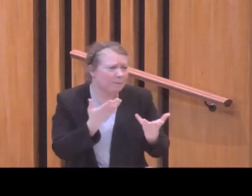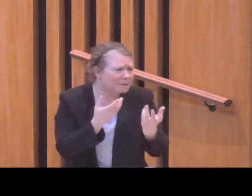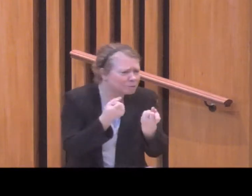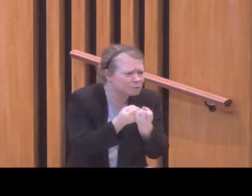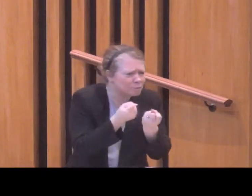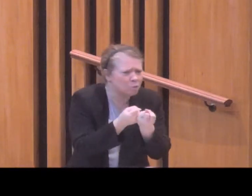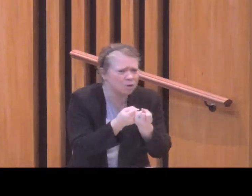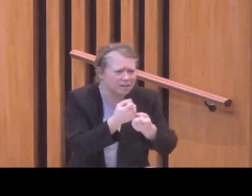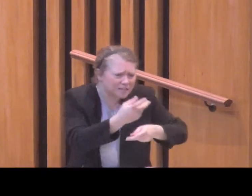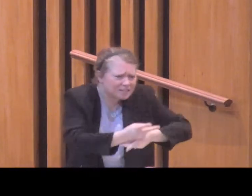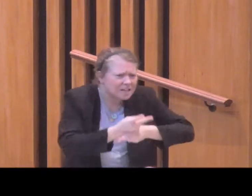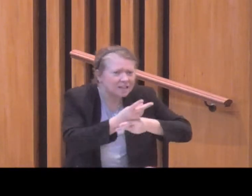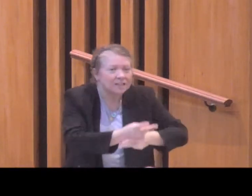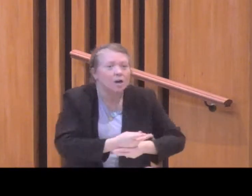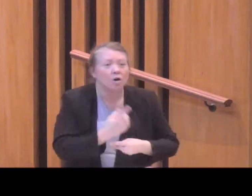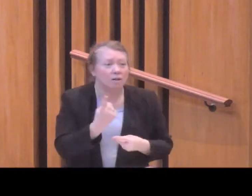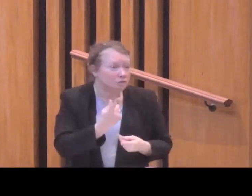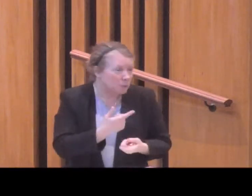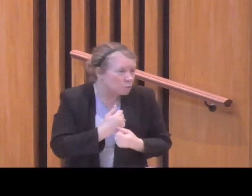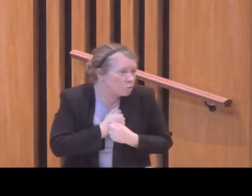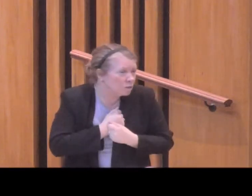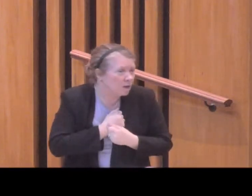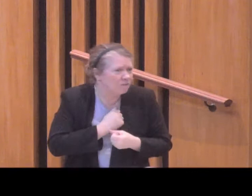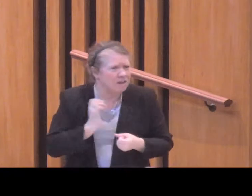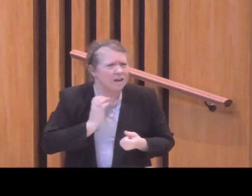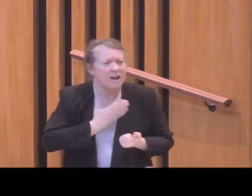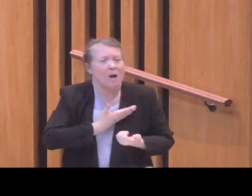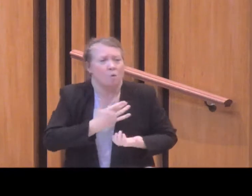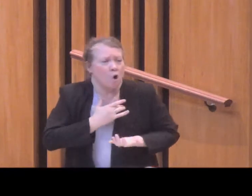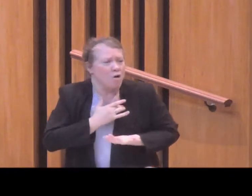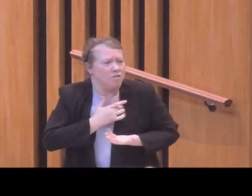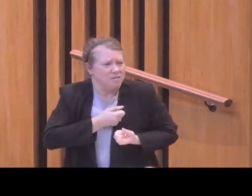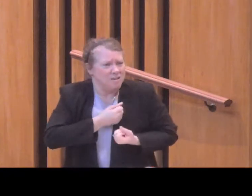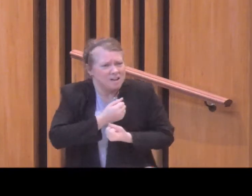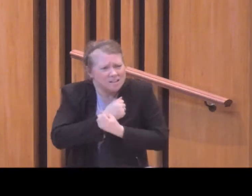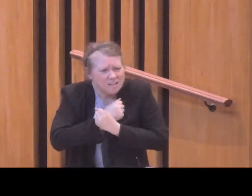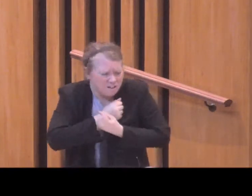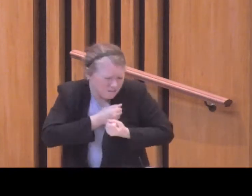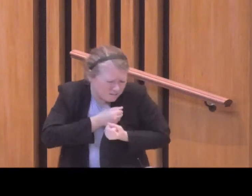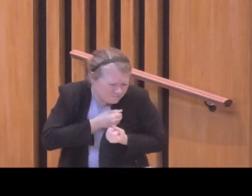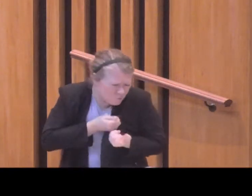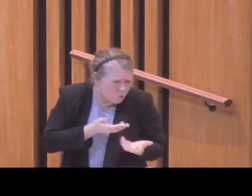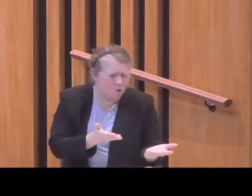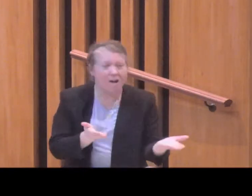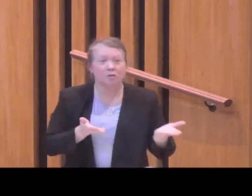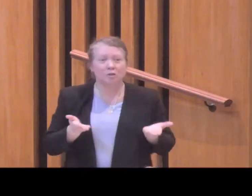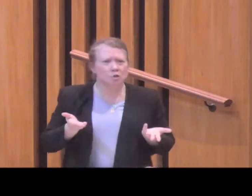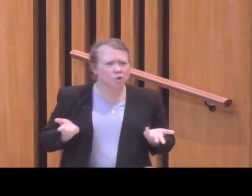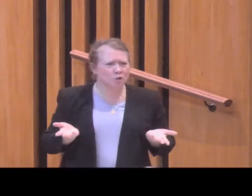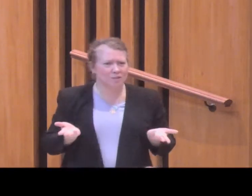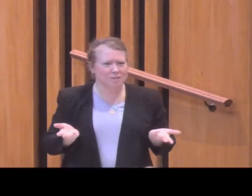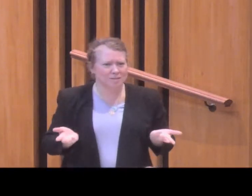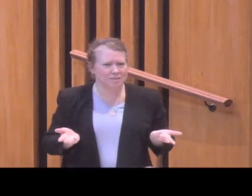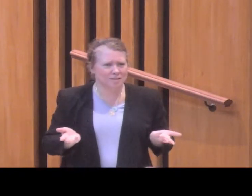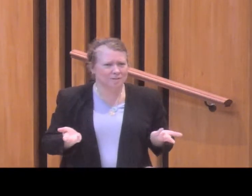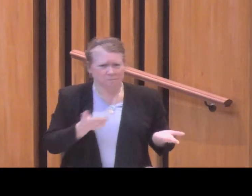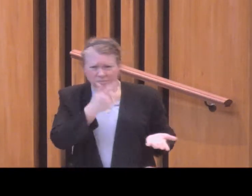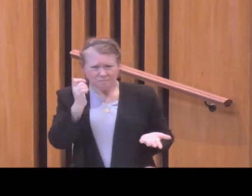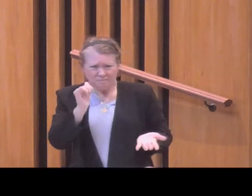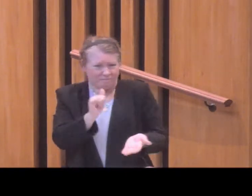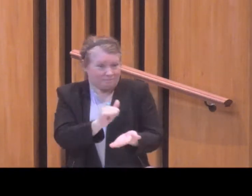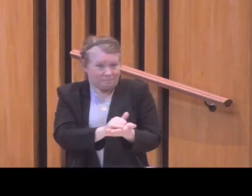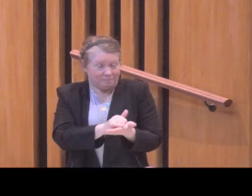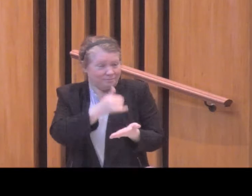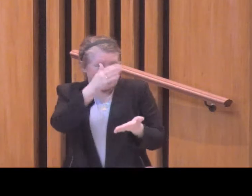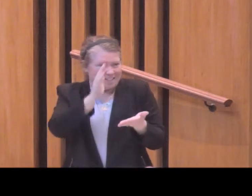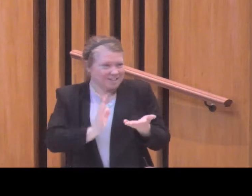loved one, we pour out our hearts in service and love because this is what